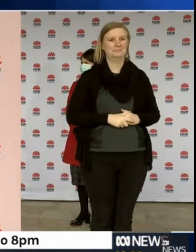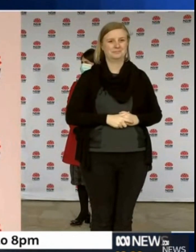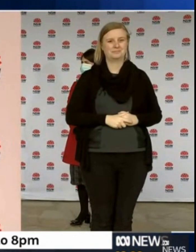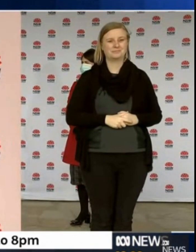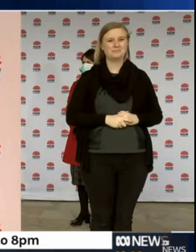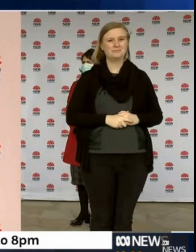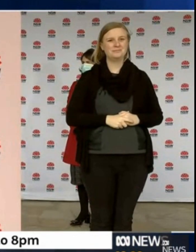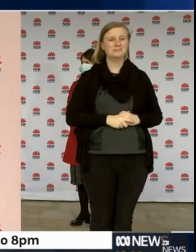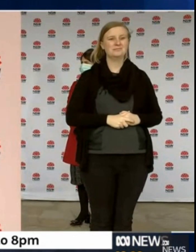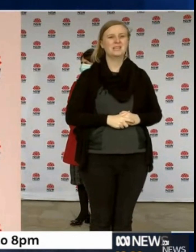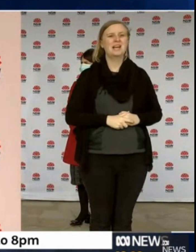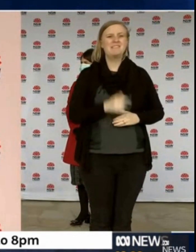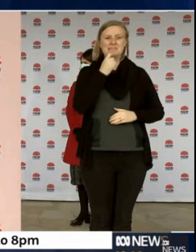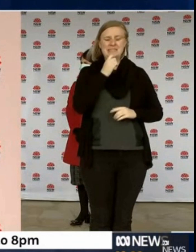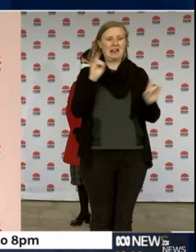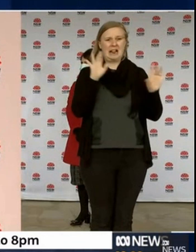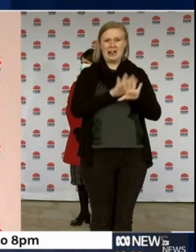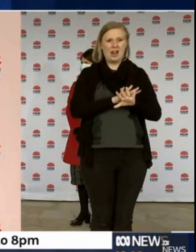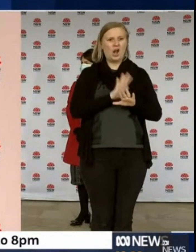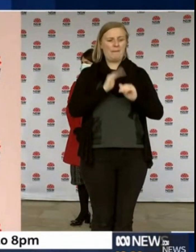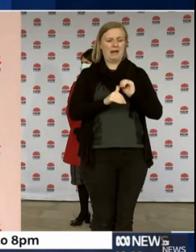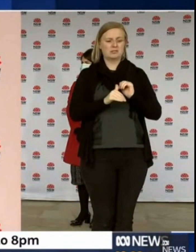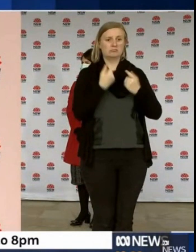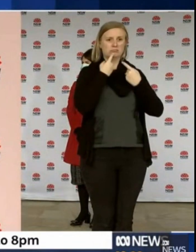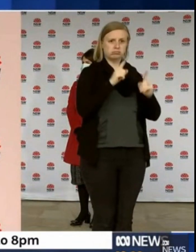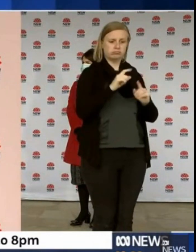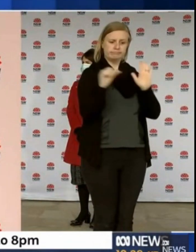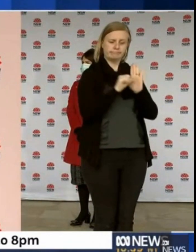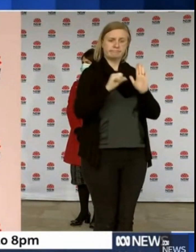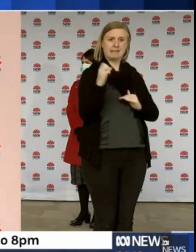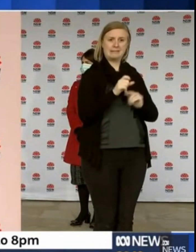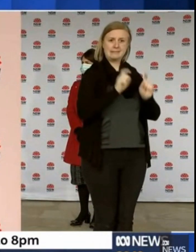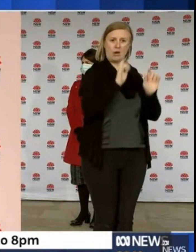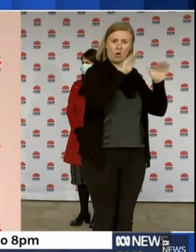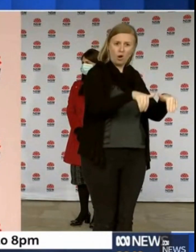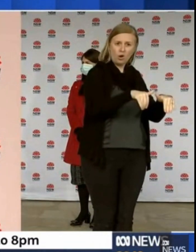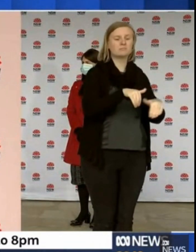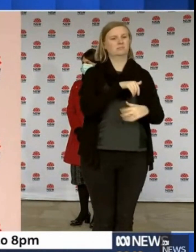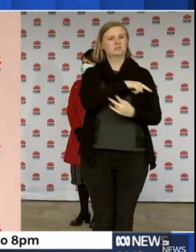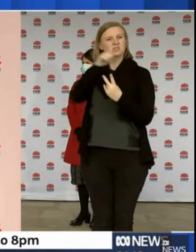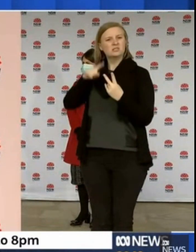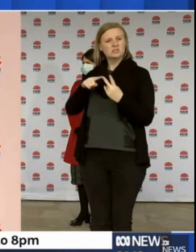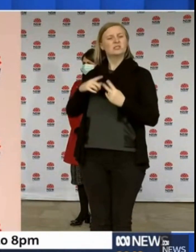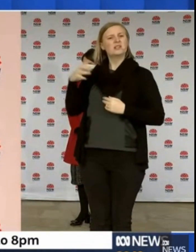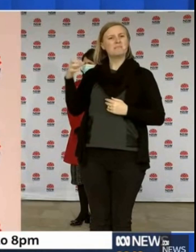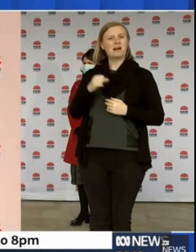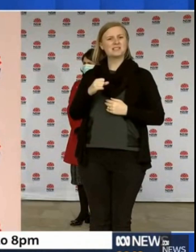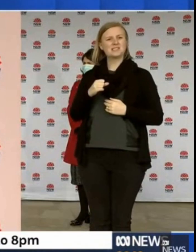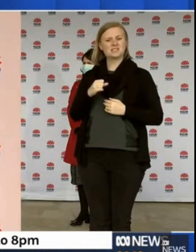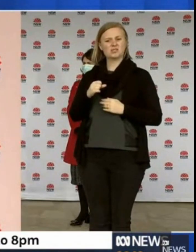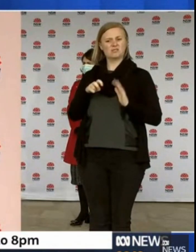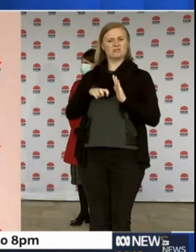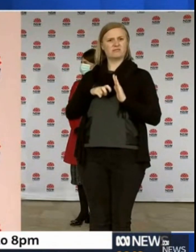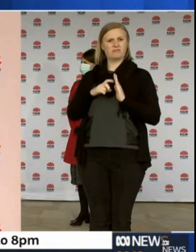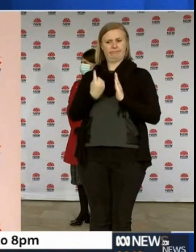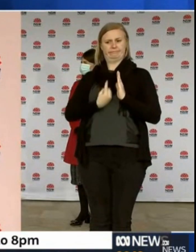confusion between the stay-at-home requirements and the self-isolation requirements. and our close contact tracing teams had a